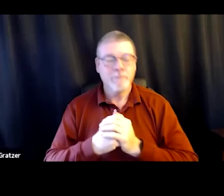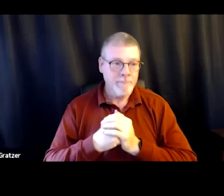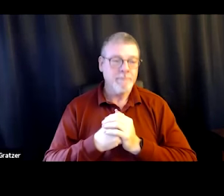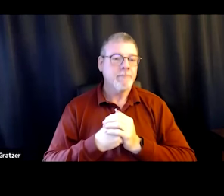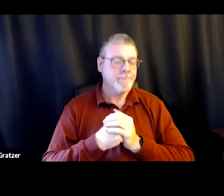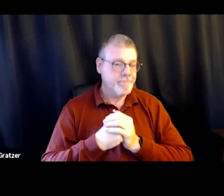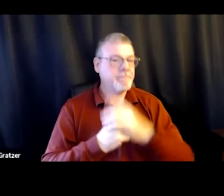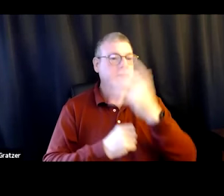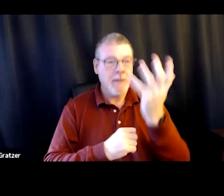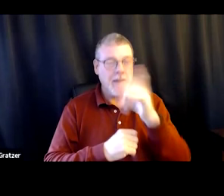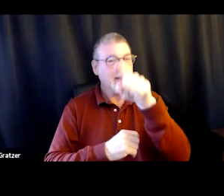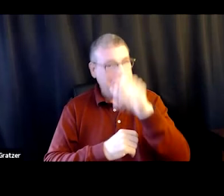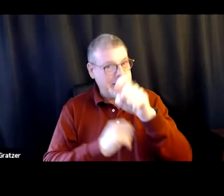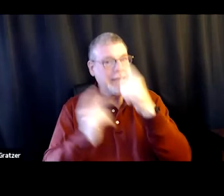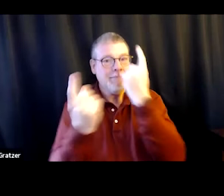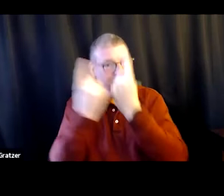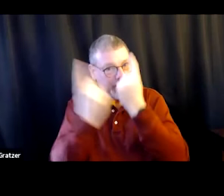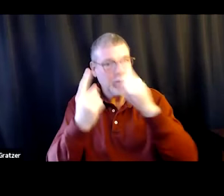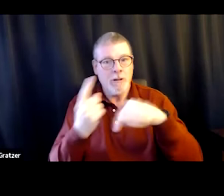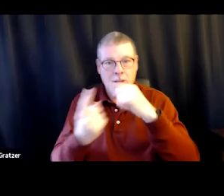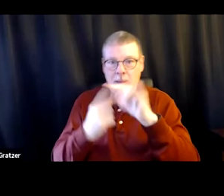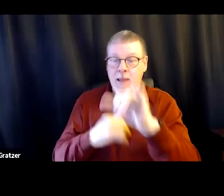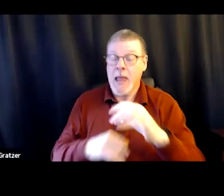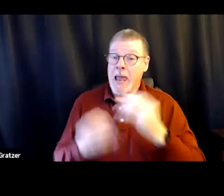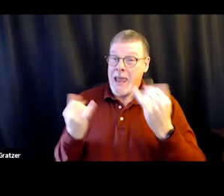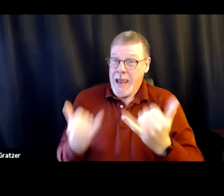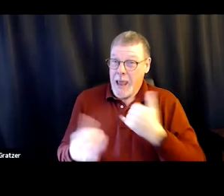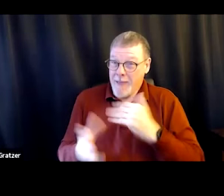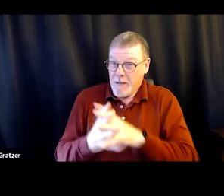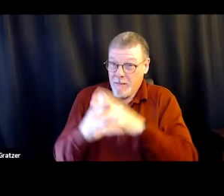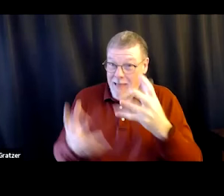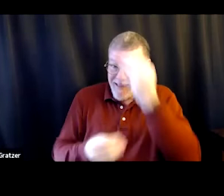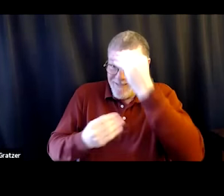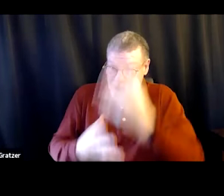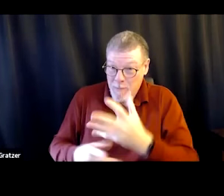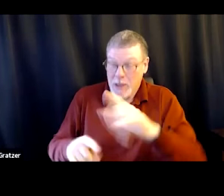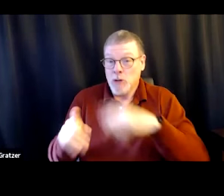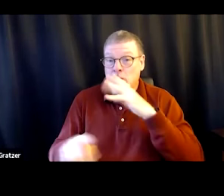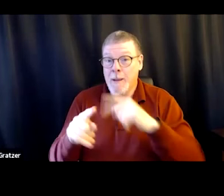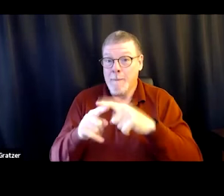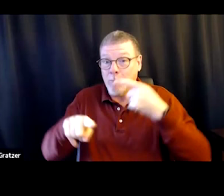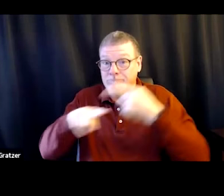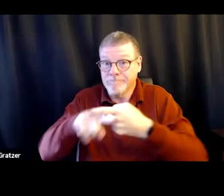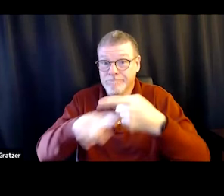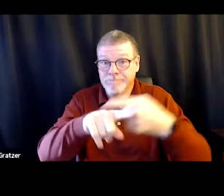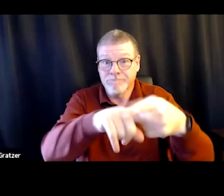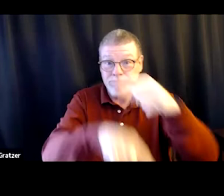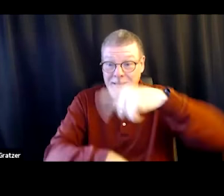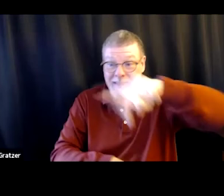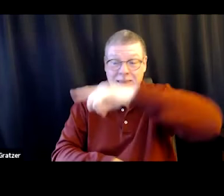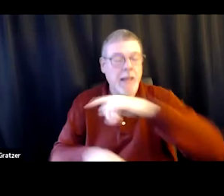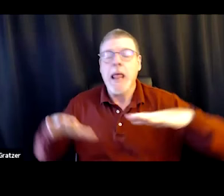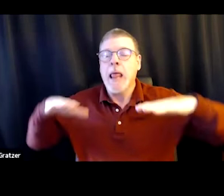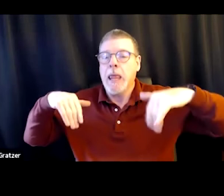to be considering is that at this time, we don't have a lot of evidence in terms of intersectionality among our older adults, save for